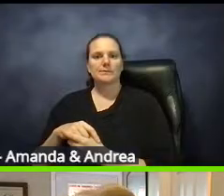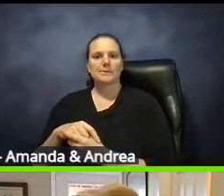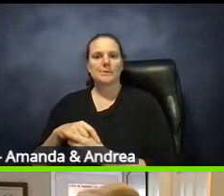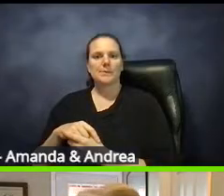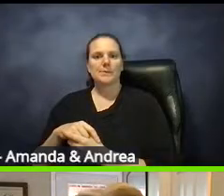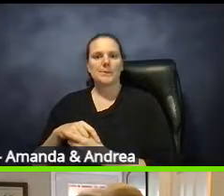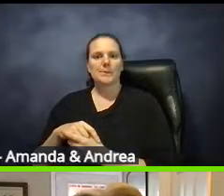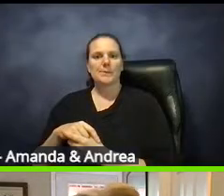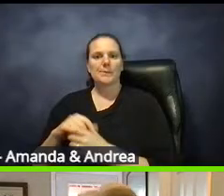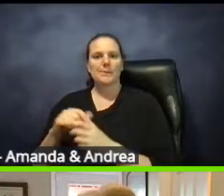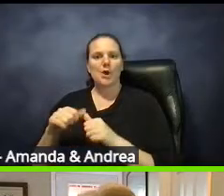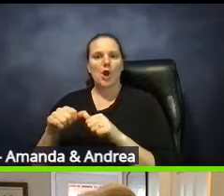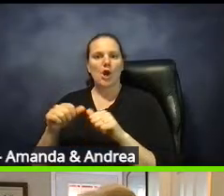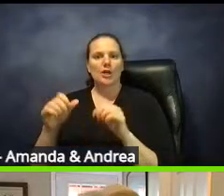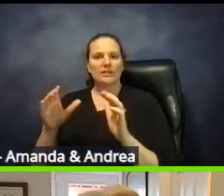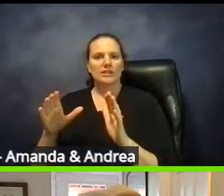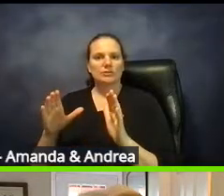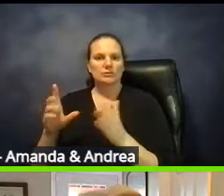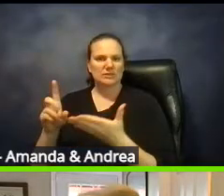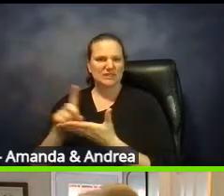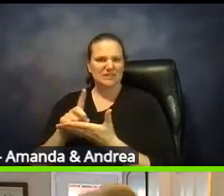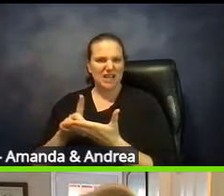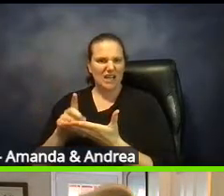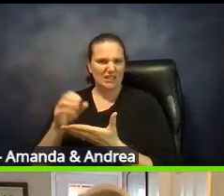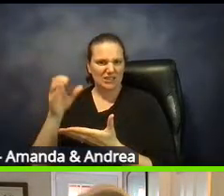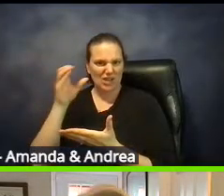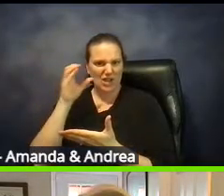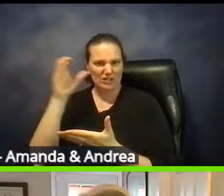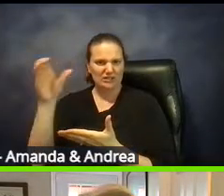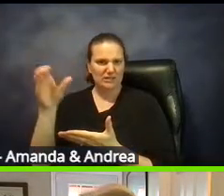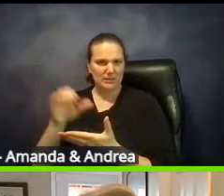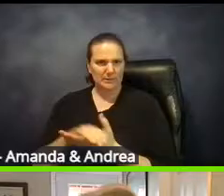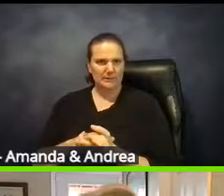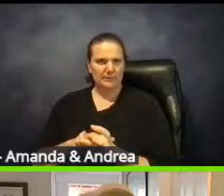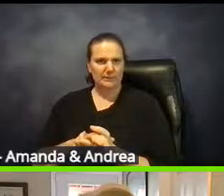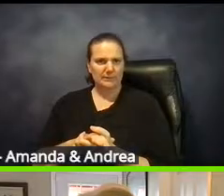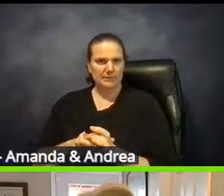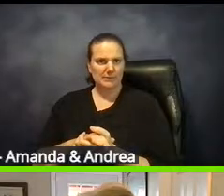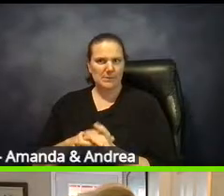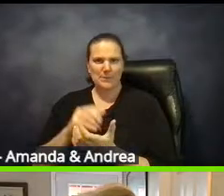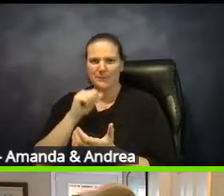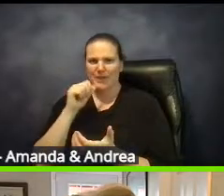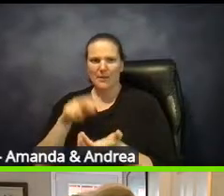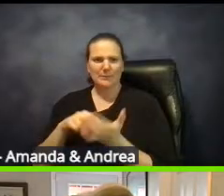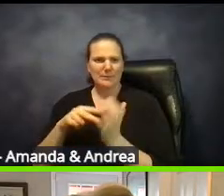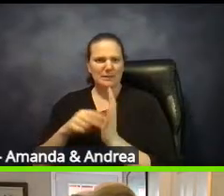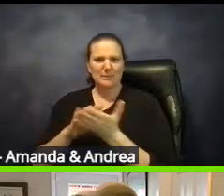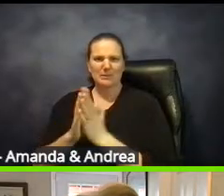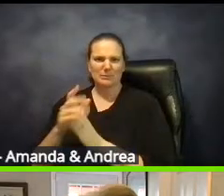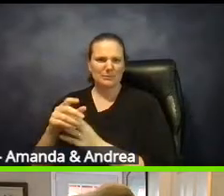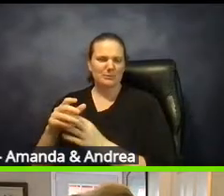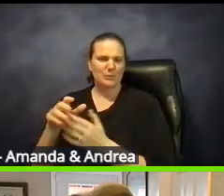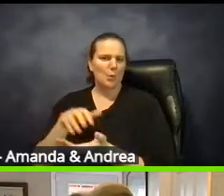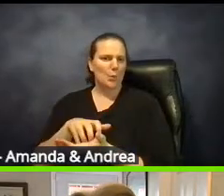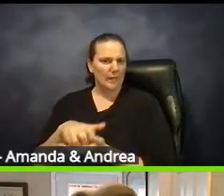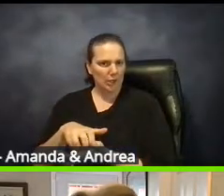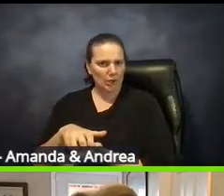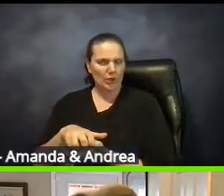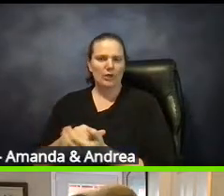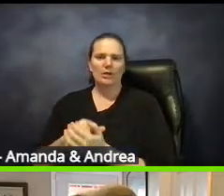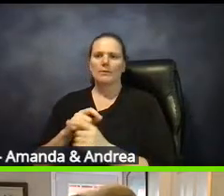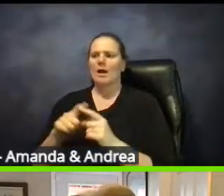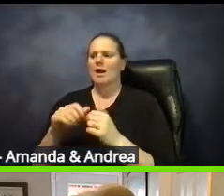architecture, the design concept, that it doesn't mean that it needs to be weaker, but that there are ways